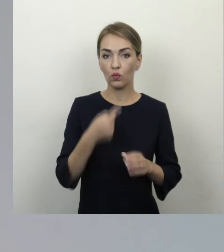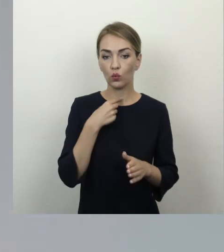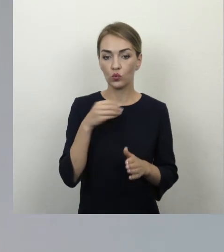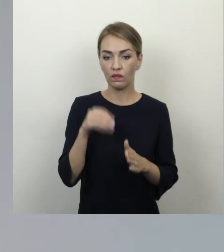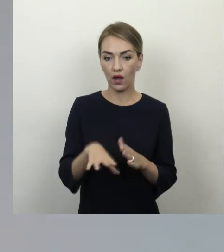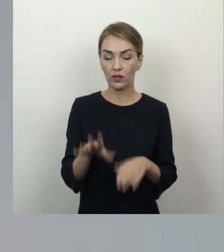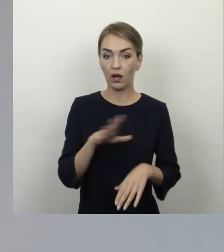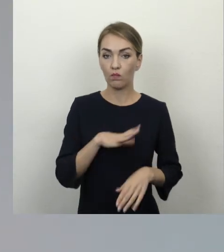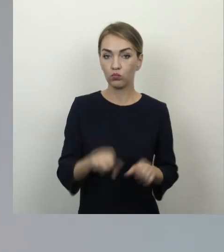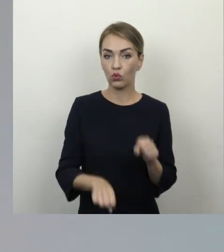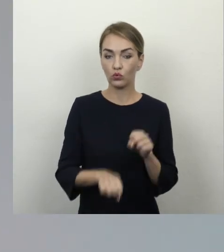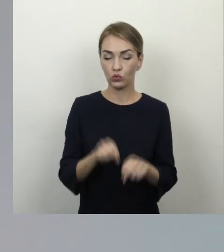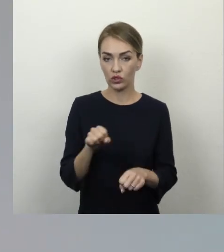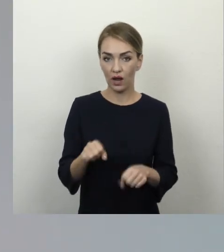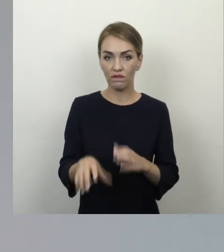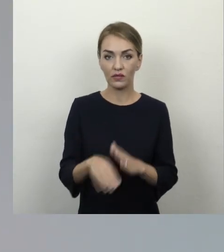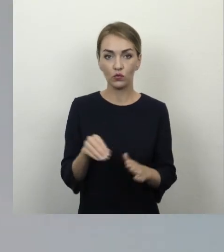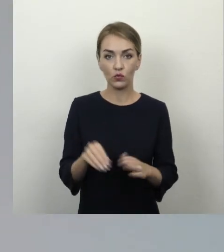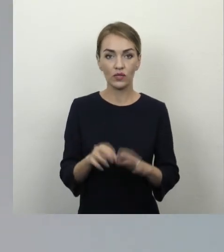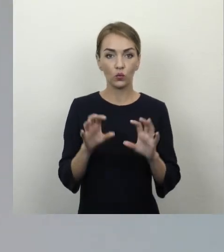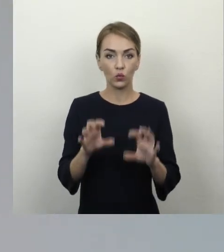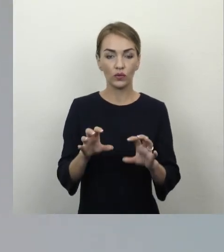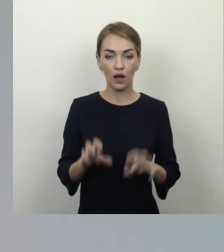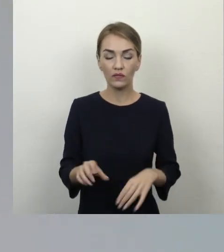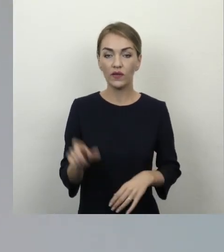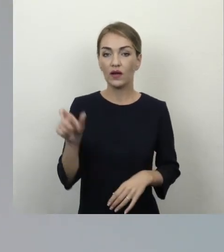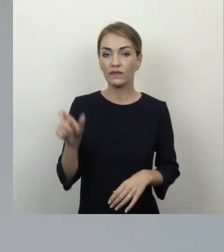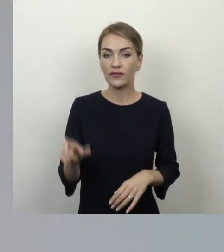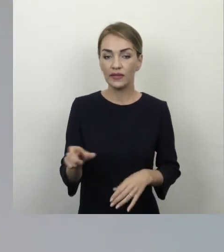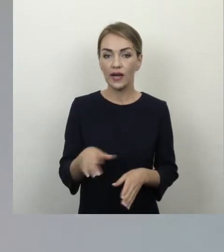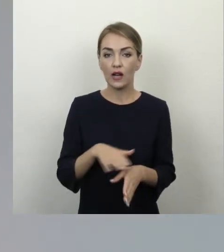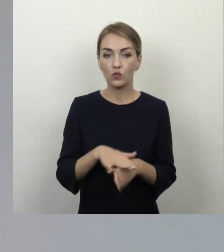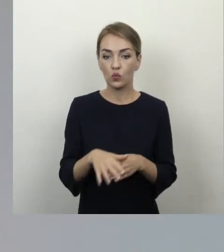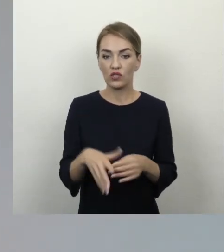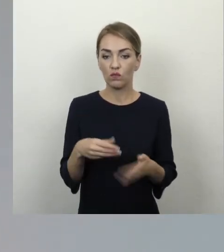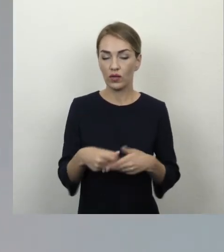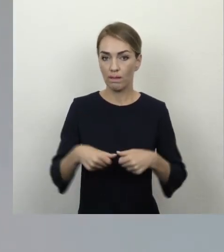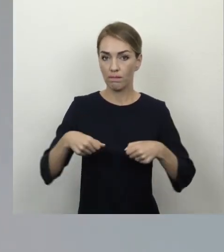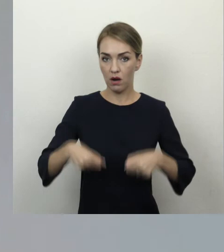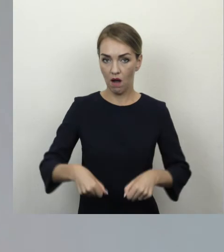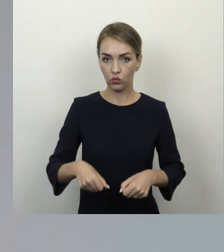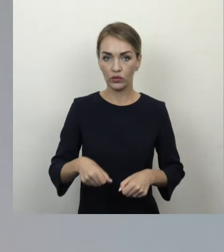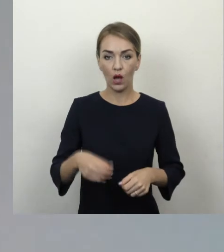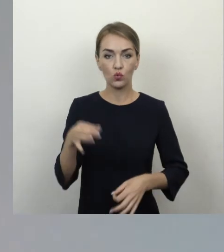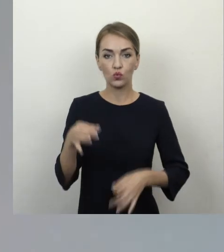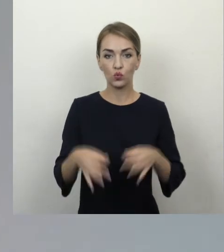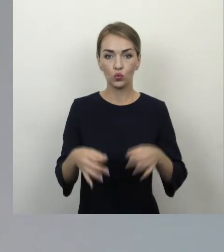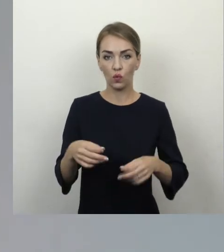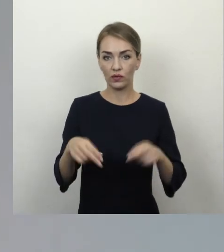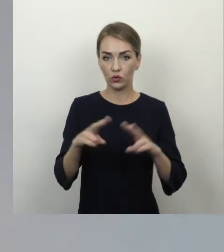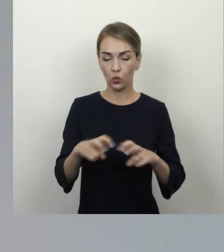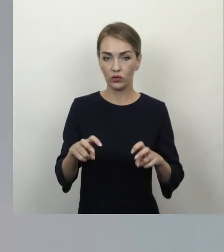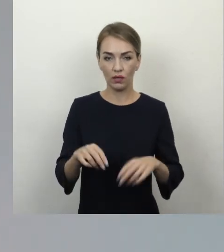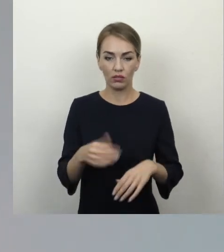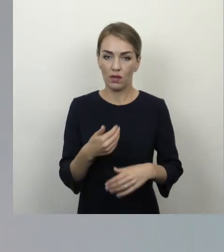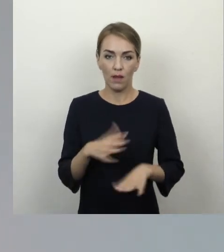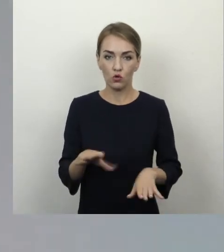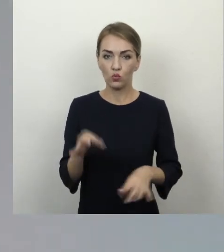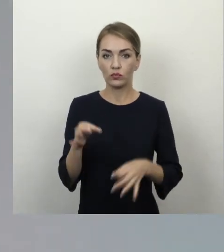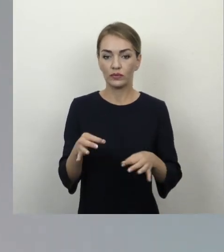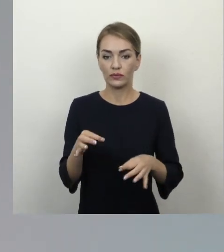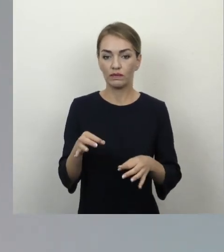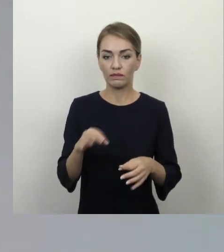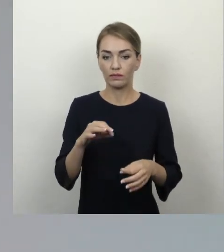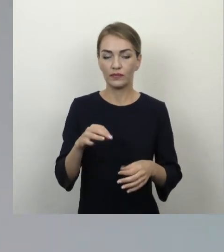that while establishing the results of the voting, the violation of the law took place, and one uses one's right for